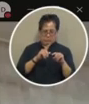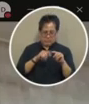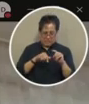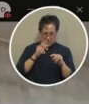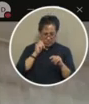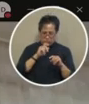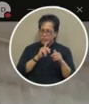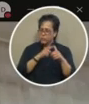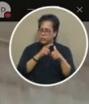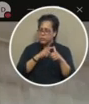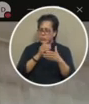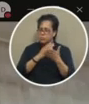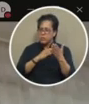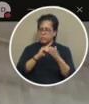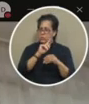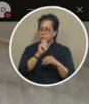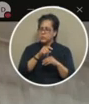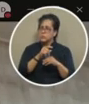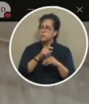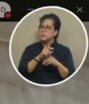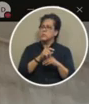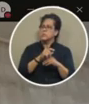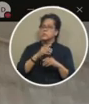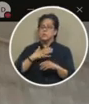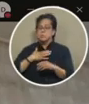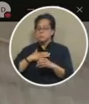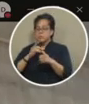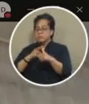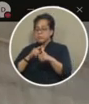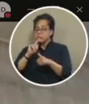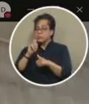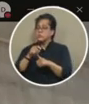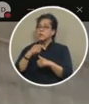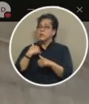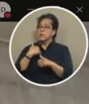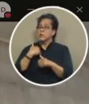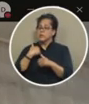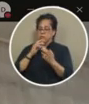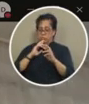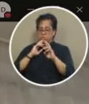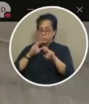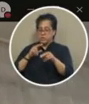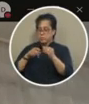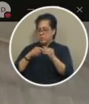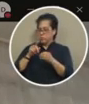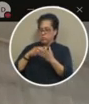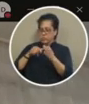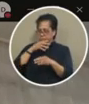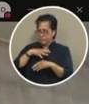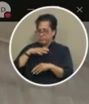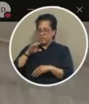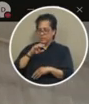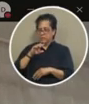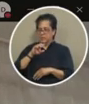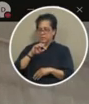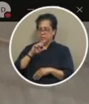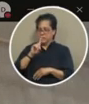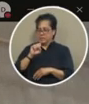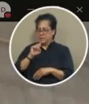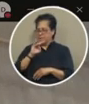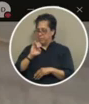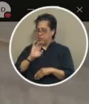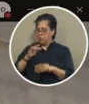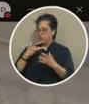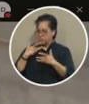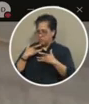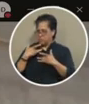first question. So my first question was, I think I'd just like a response for someone about Mrs. Nathan's concerns. I